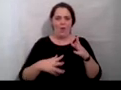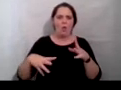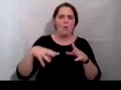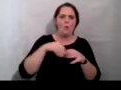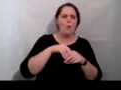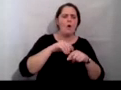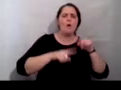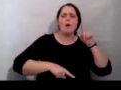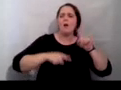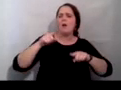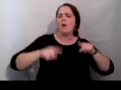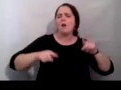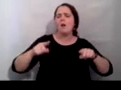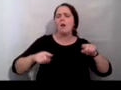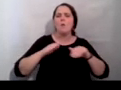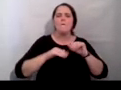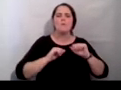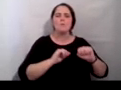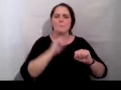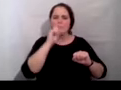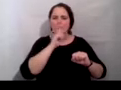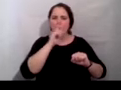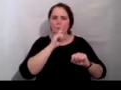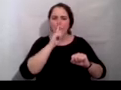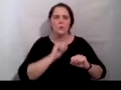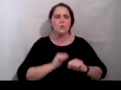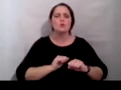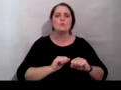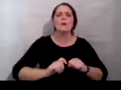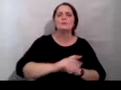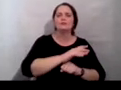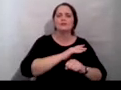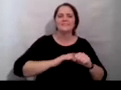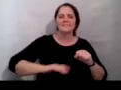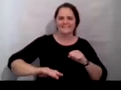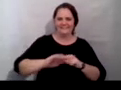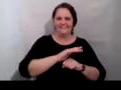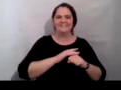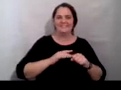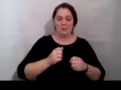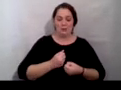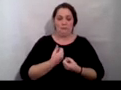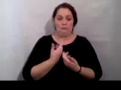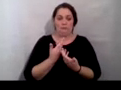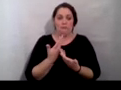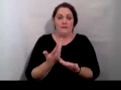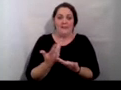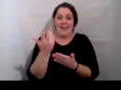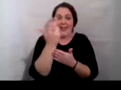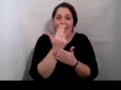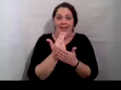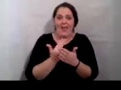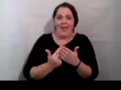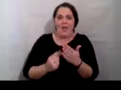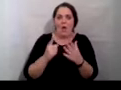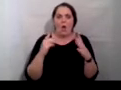about how her people relate to her place and how she brings it all together and expresses that